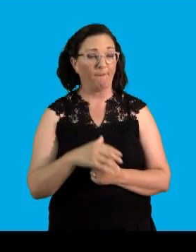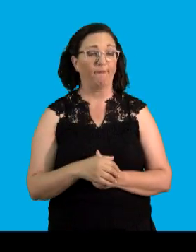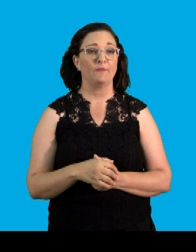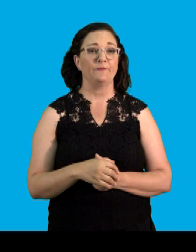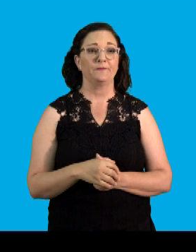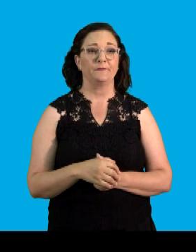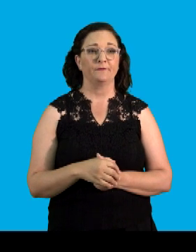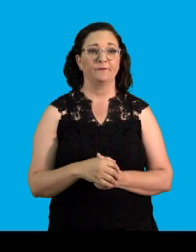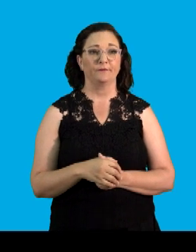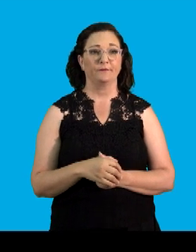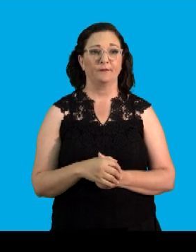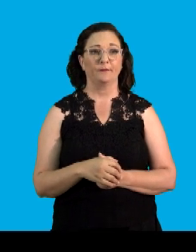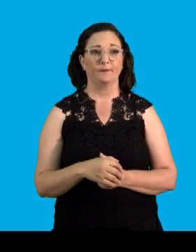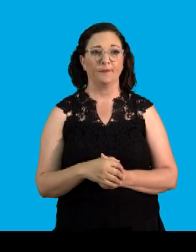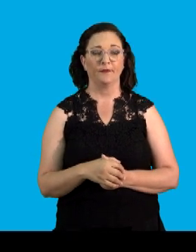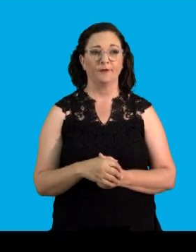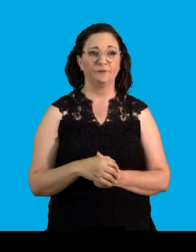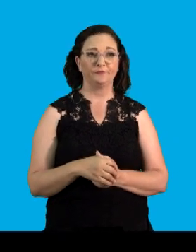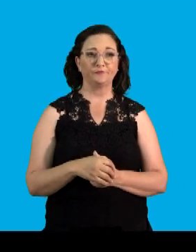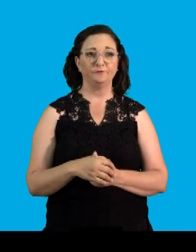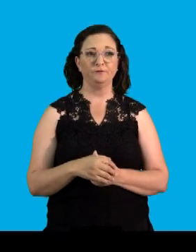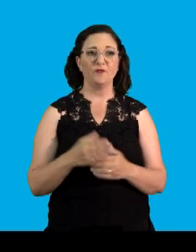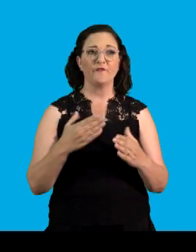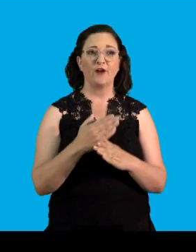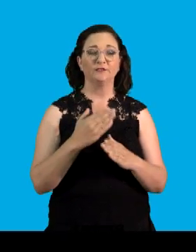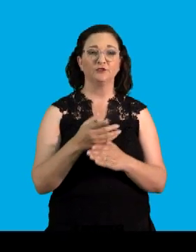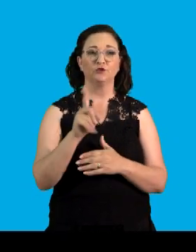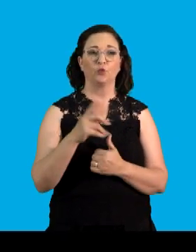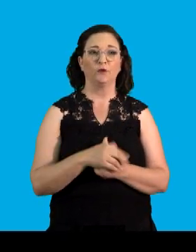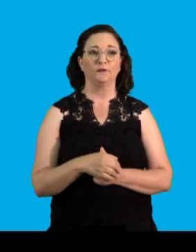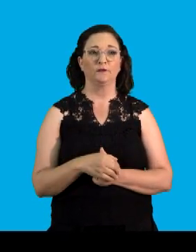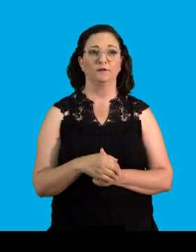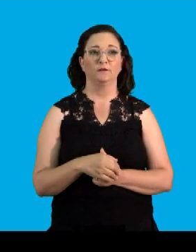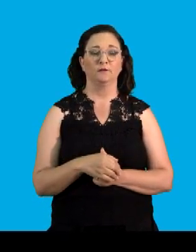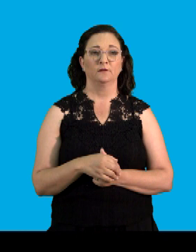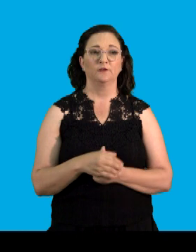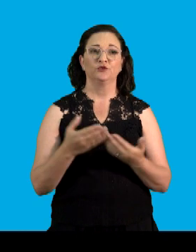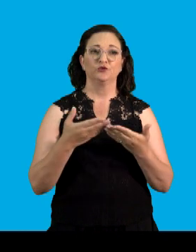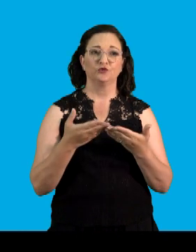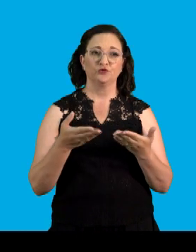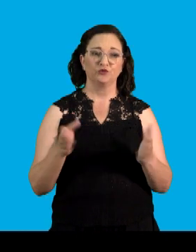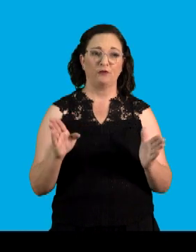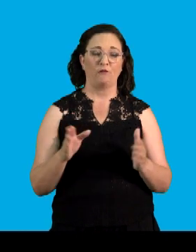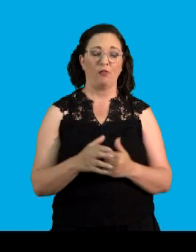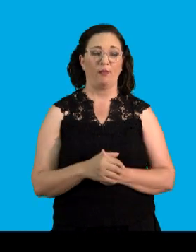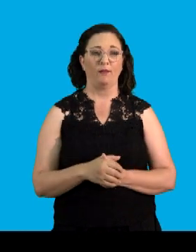so which function is that? So we've got our function, which is general